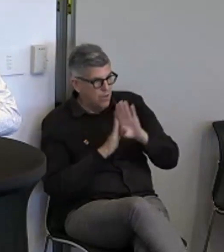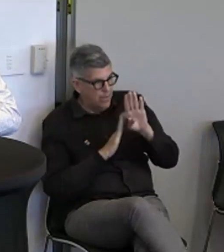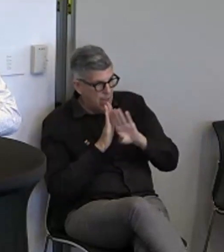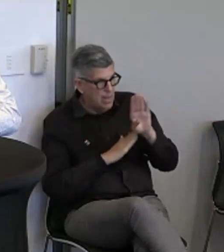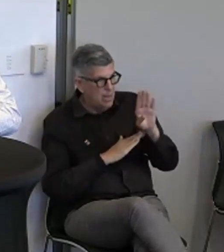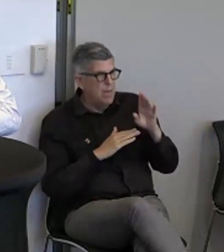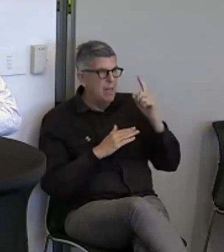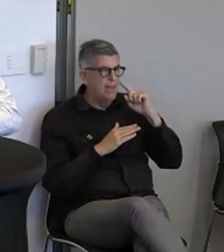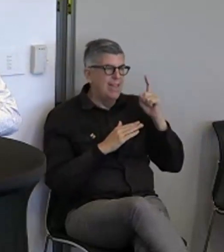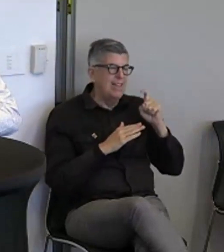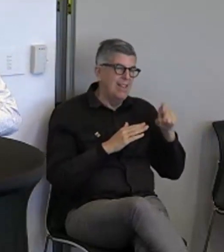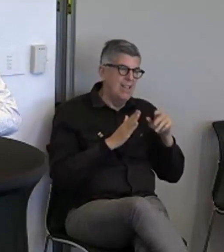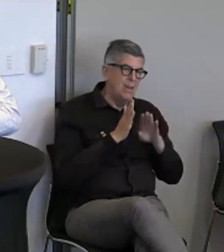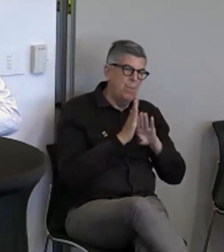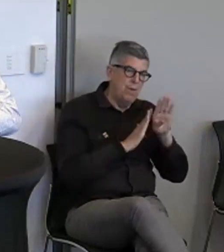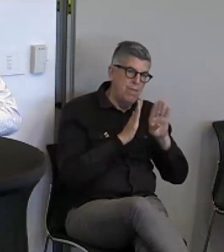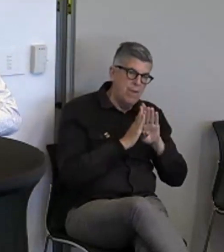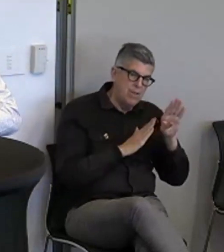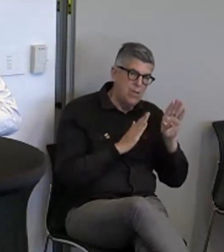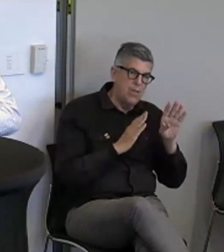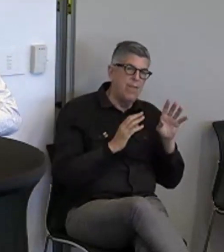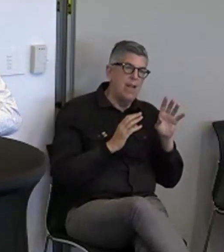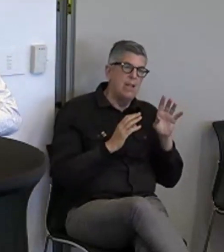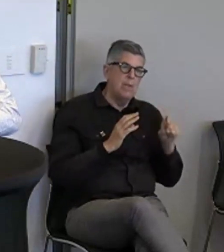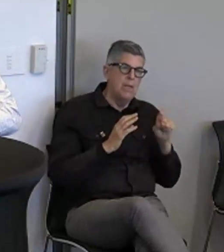professional development also just supportive of